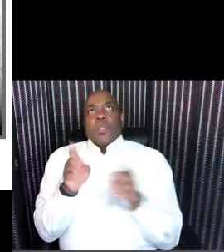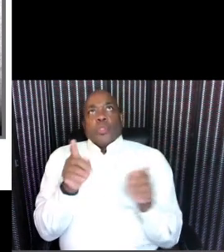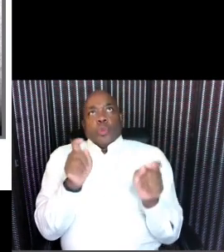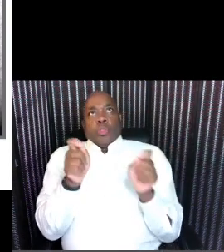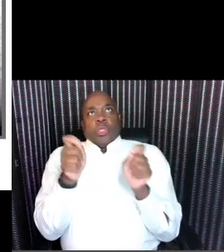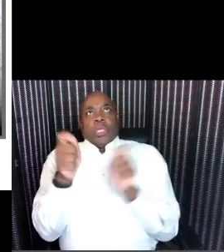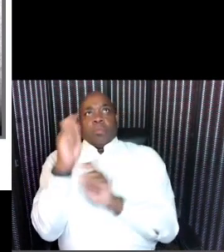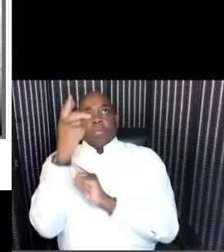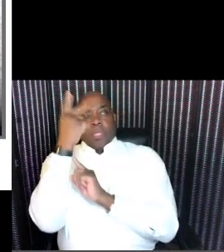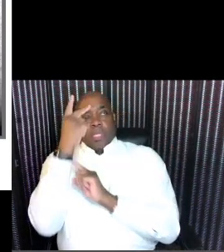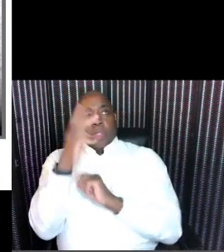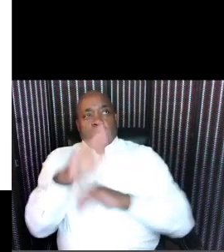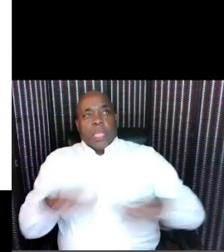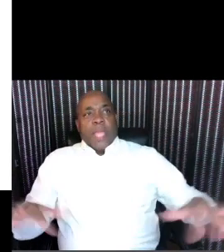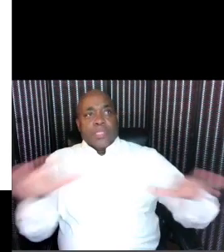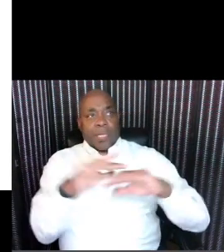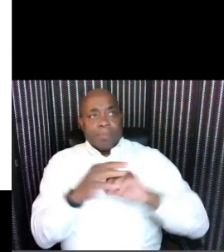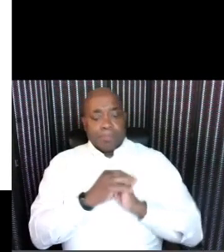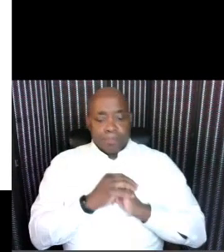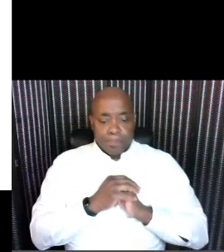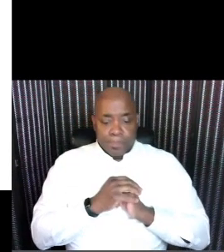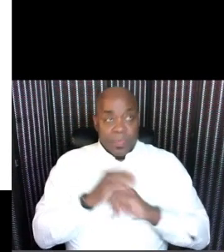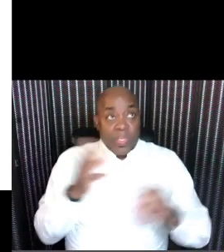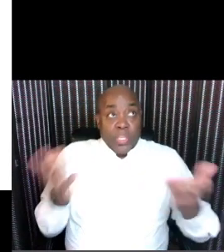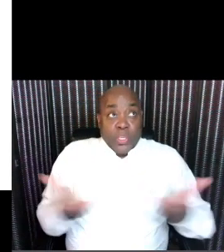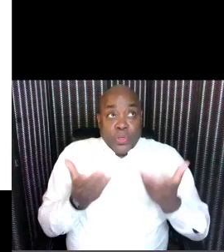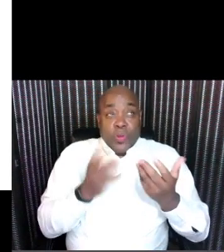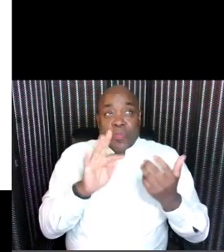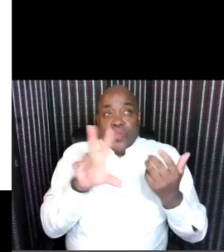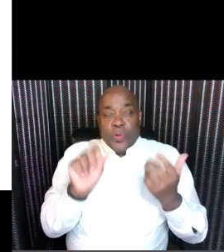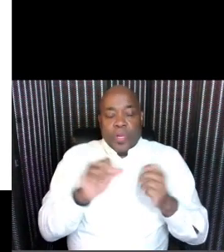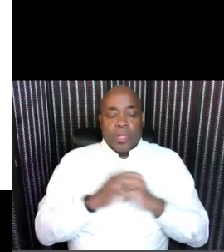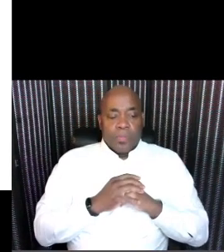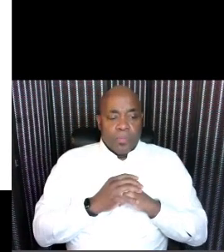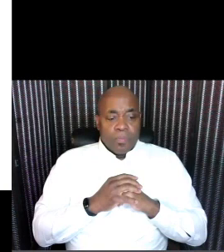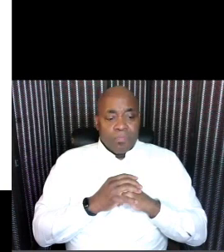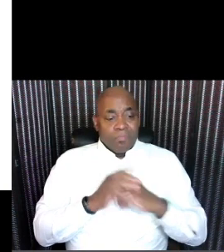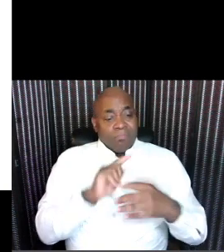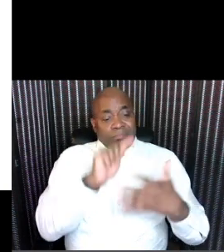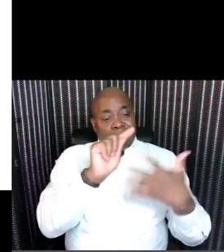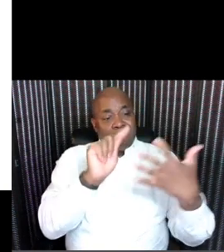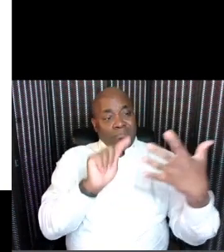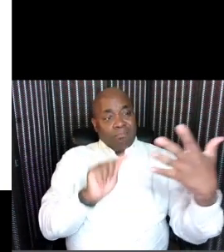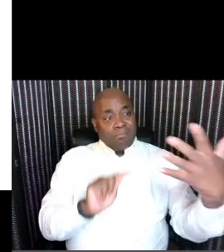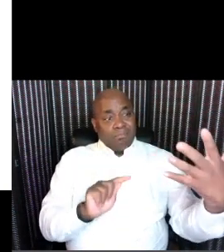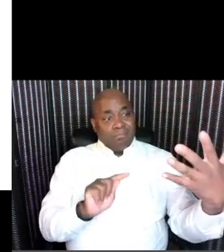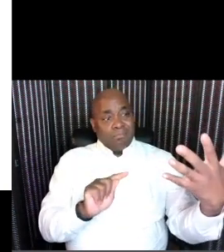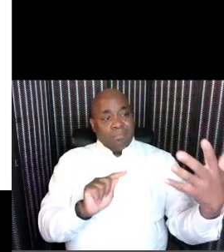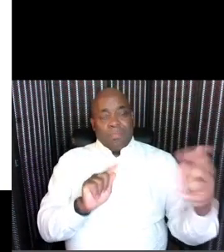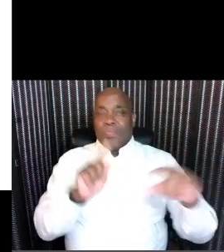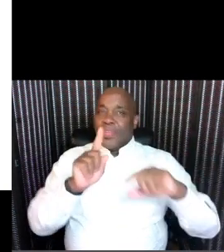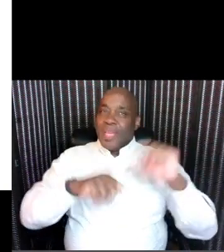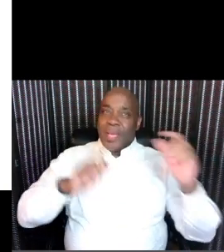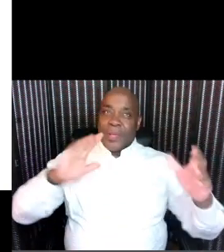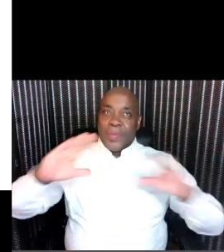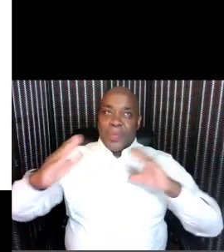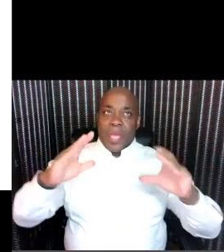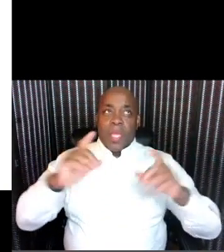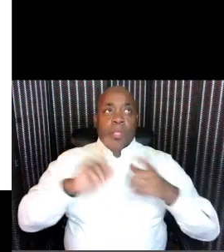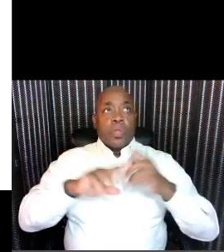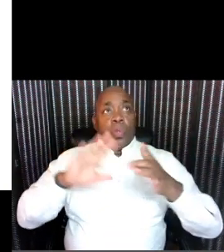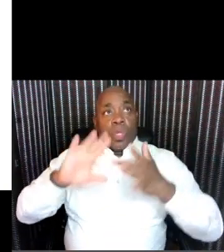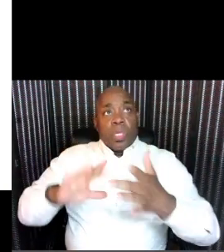Florida. All these things, though, pale in comparison, I think at some level, to the kind of networks